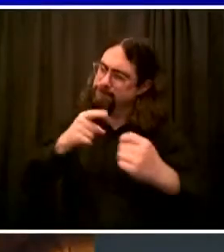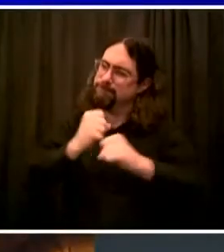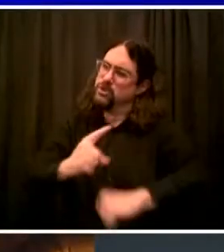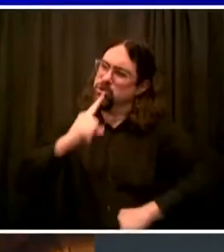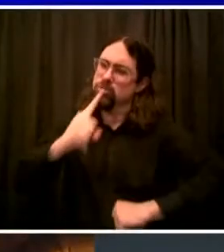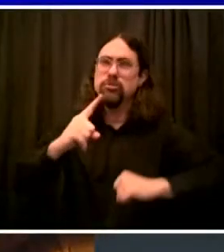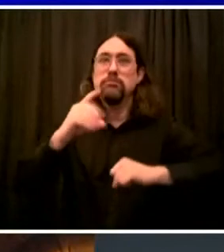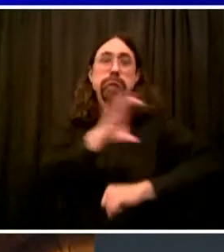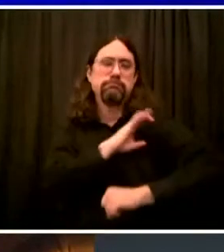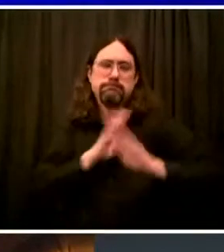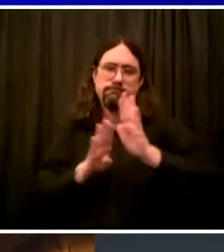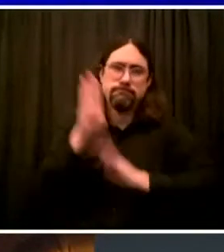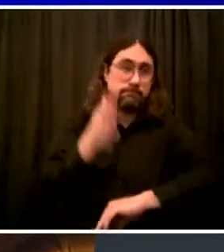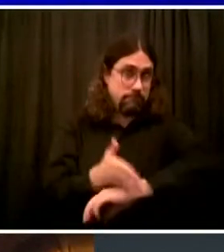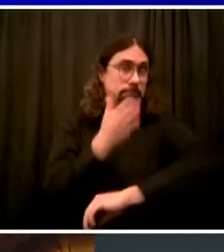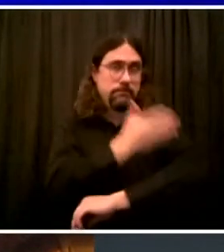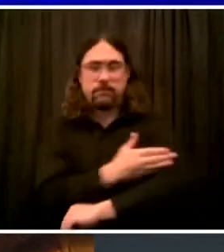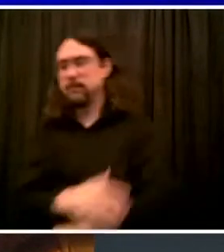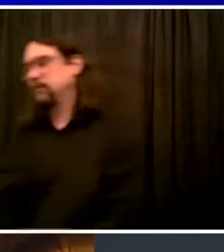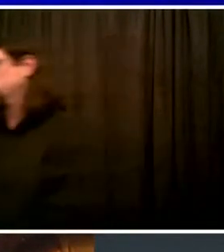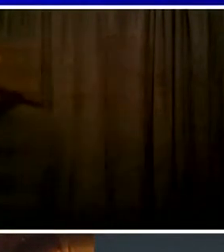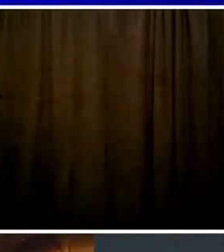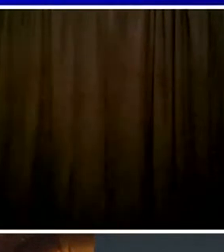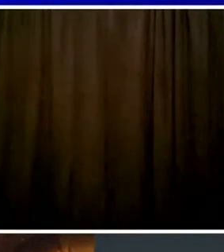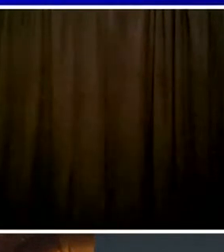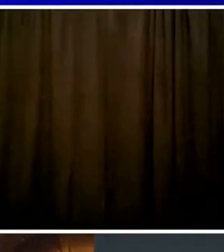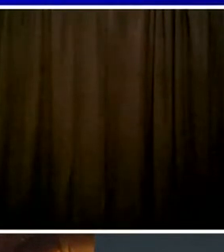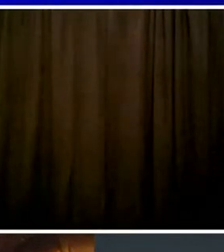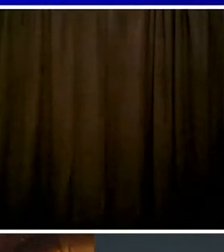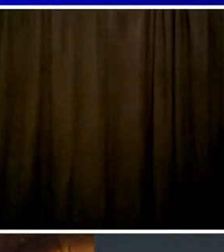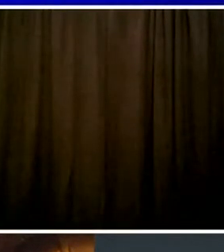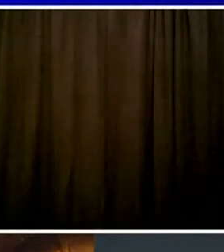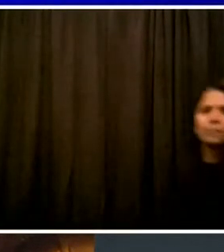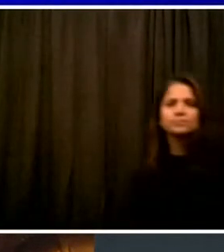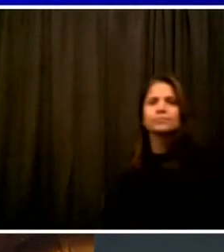Now, a few more points before we conclude.